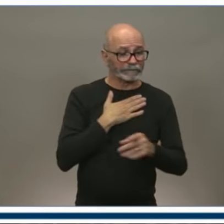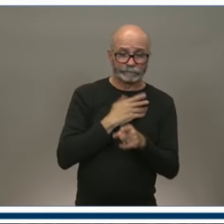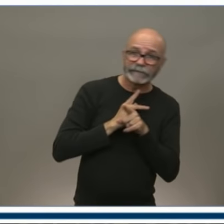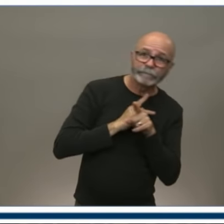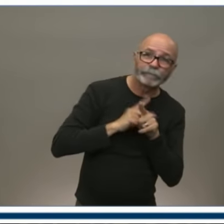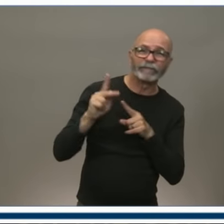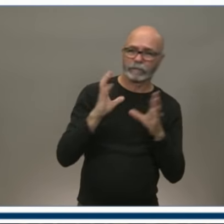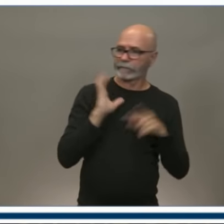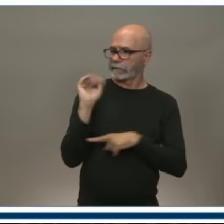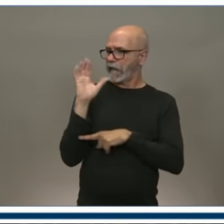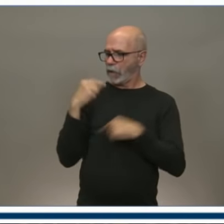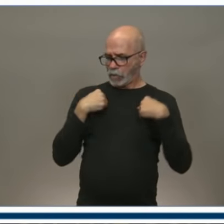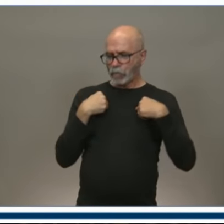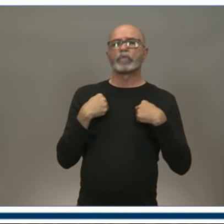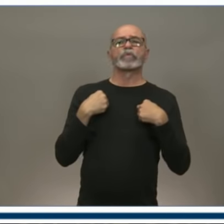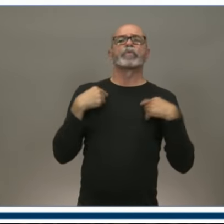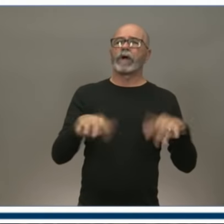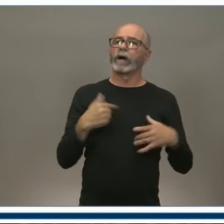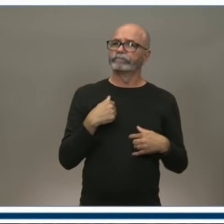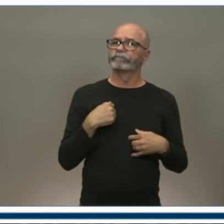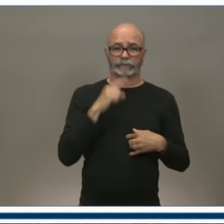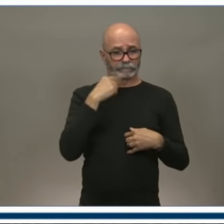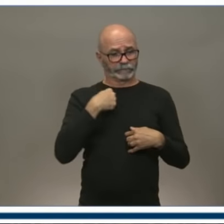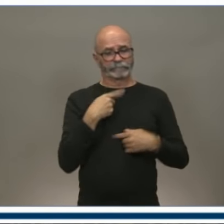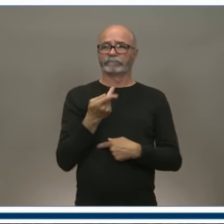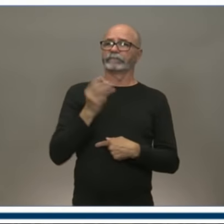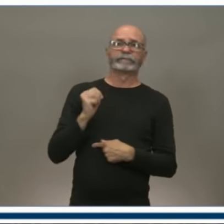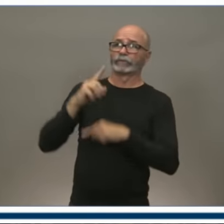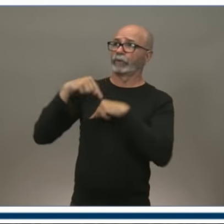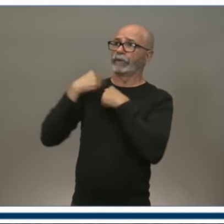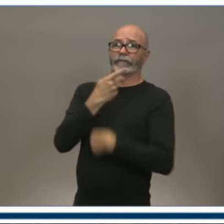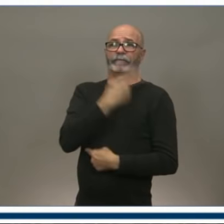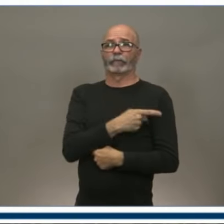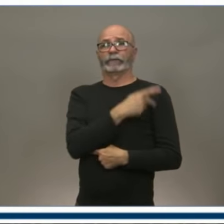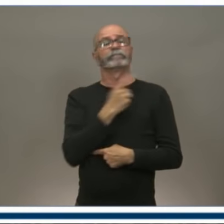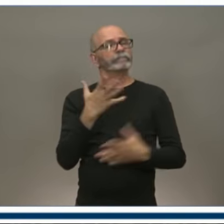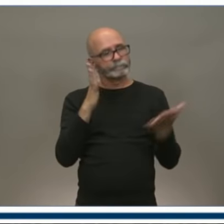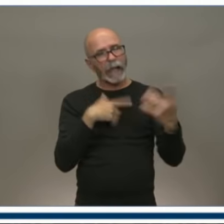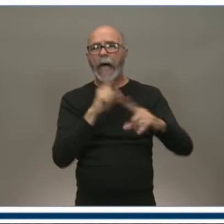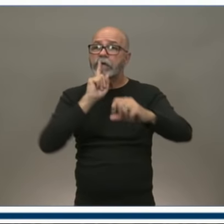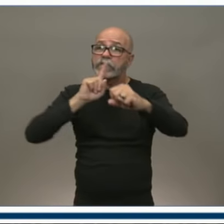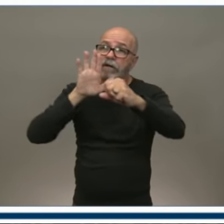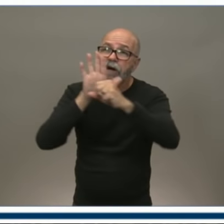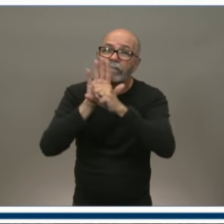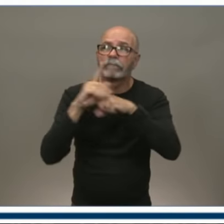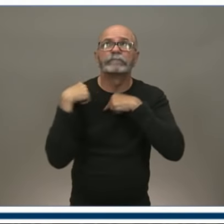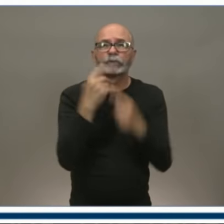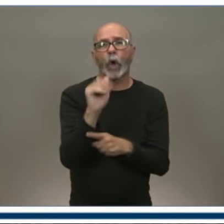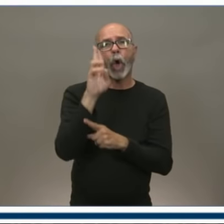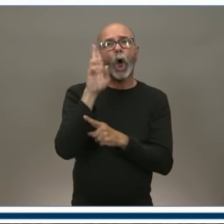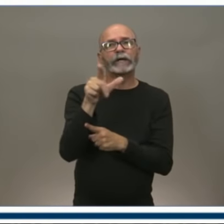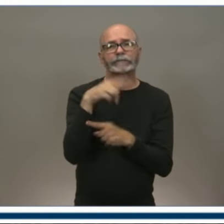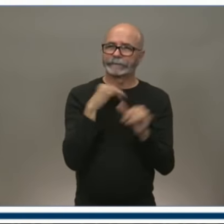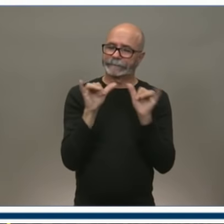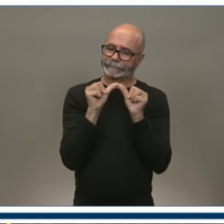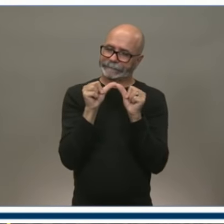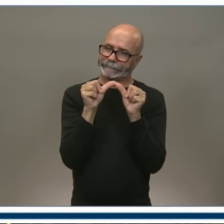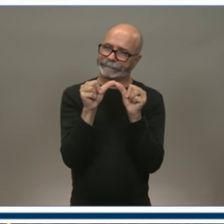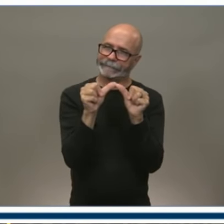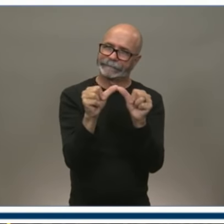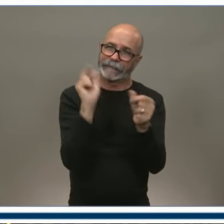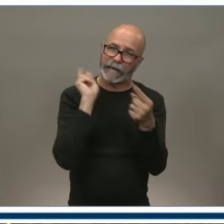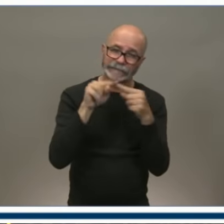province. And I made a commitment to them in August that I was going to stay committed and focused to COVID, and I was going to continue to do that